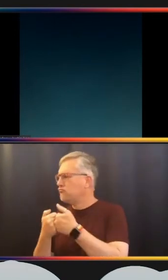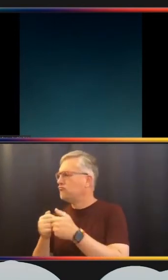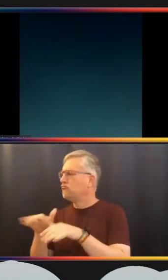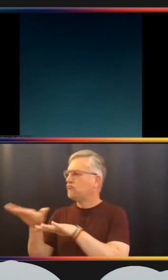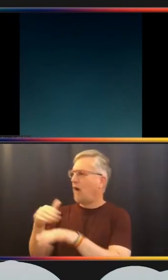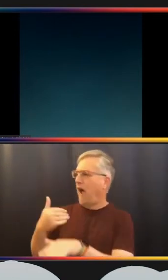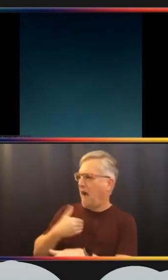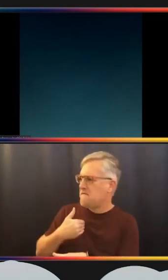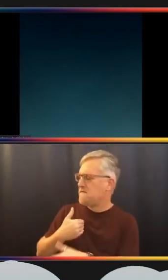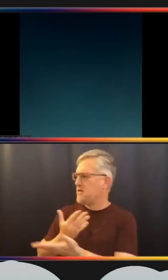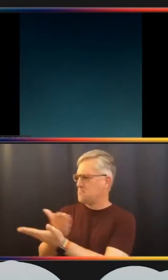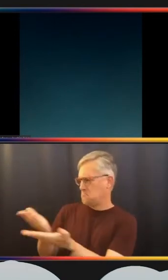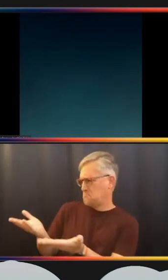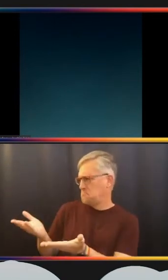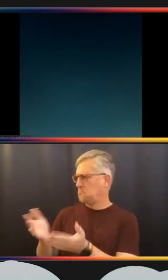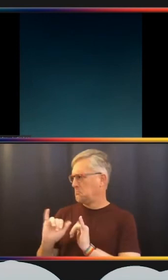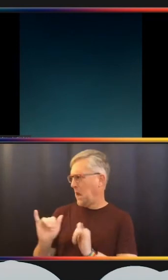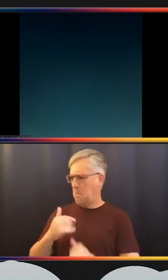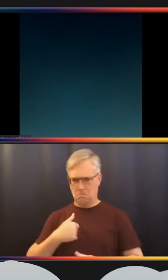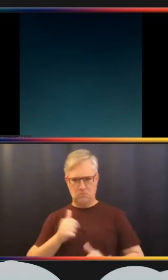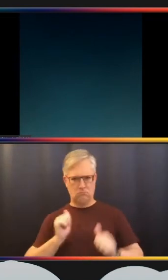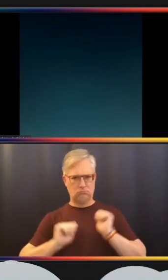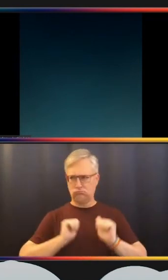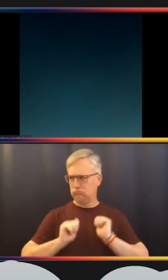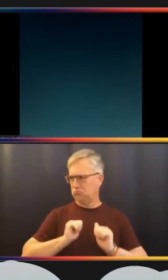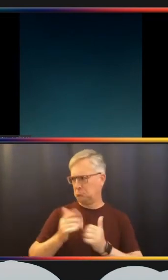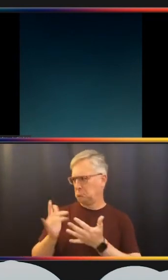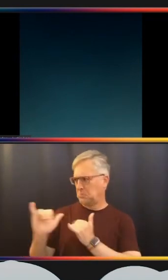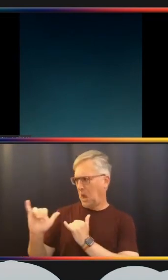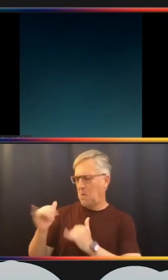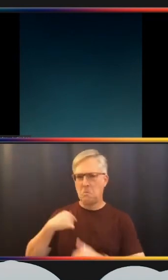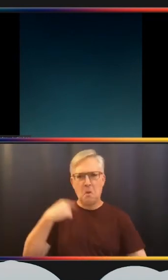the representation aspect didn't click in my head either. So